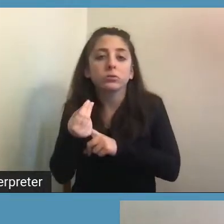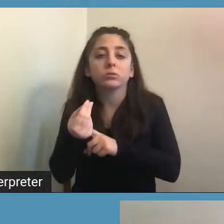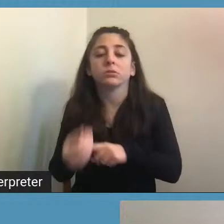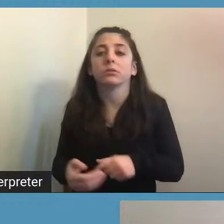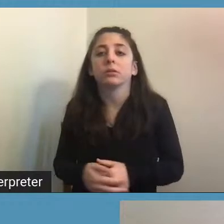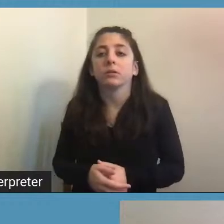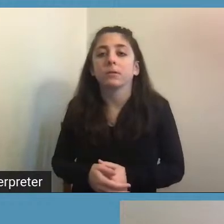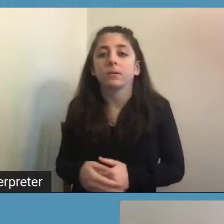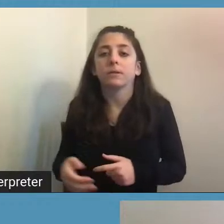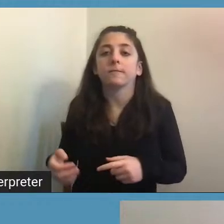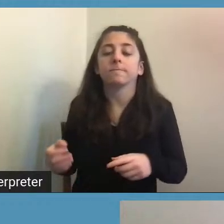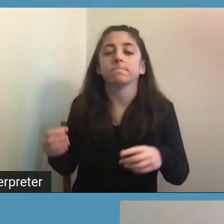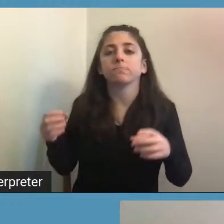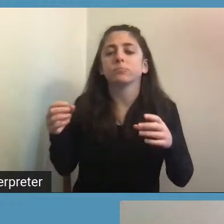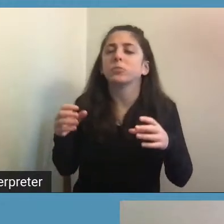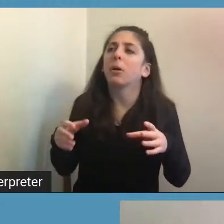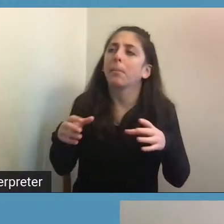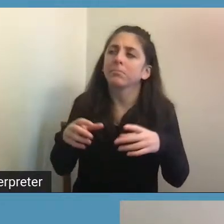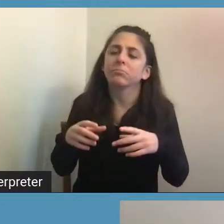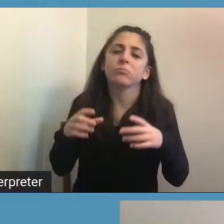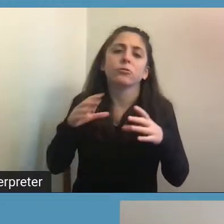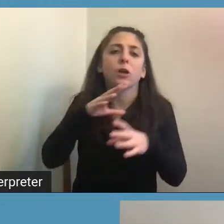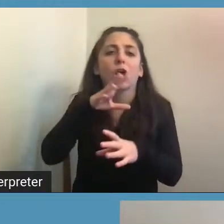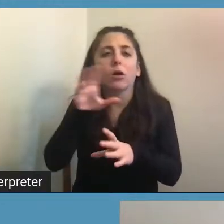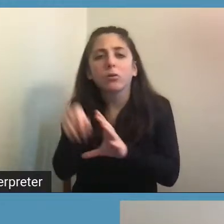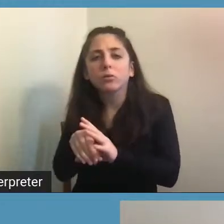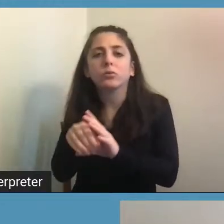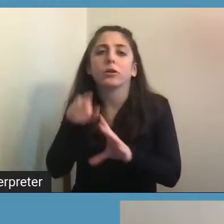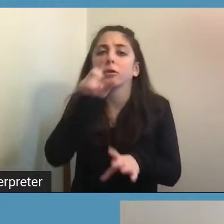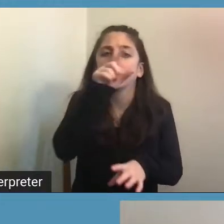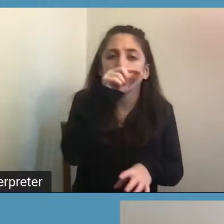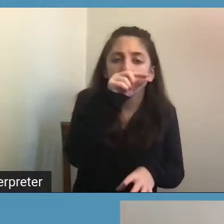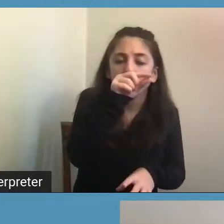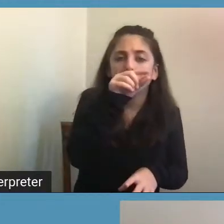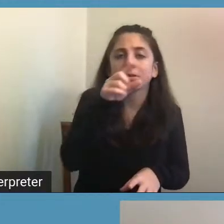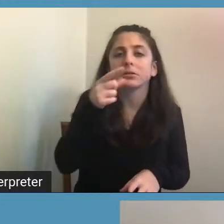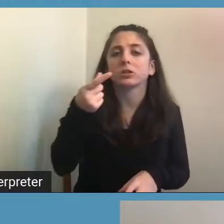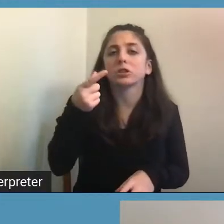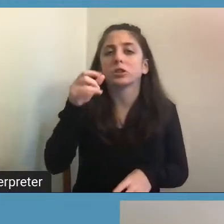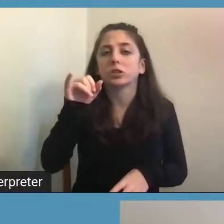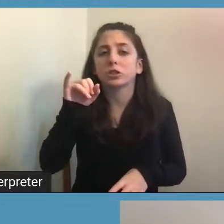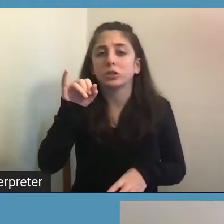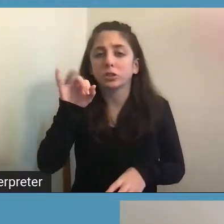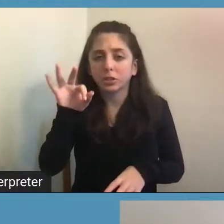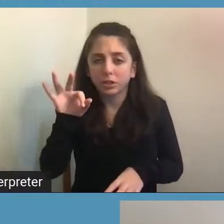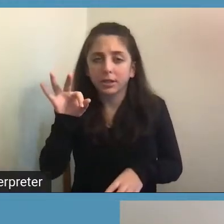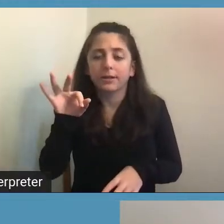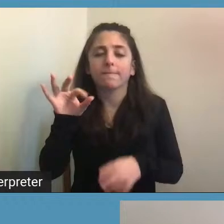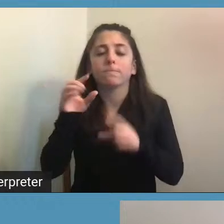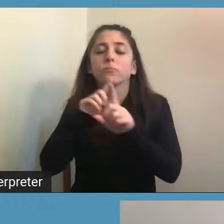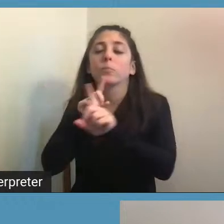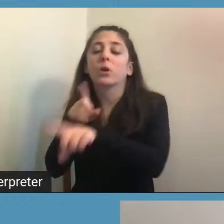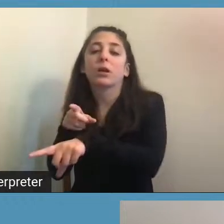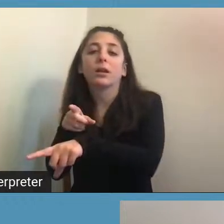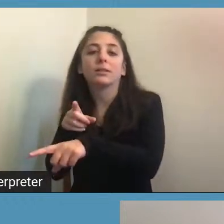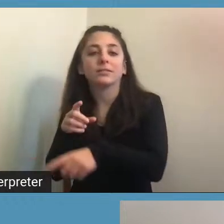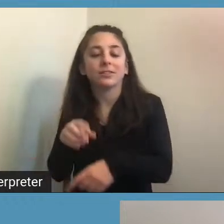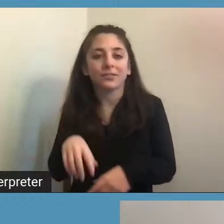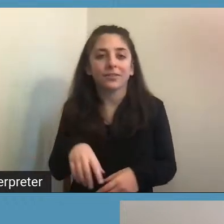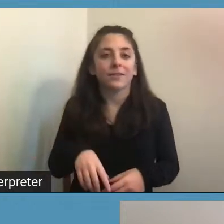in Twitter and on comments and things like that. We responded with GIFs. The Purple Heart was my